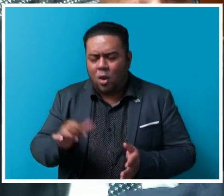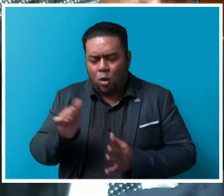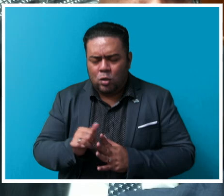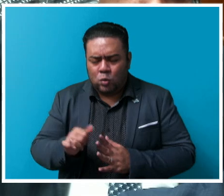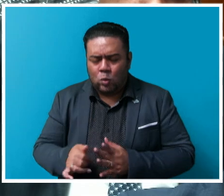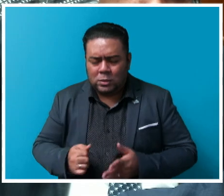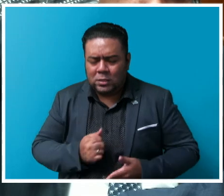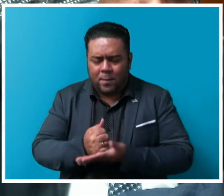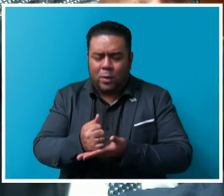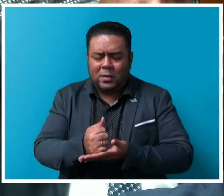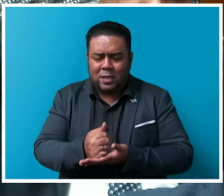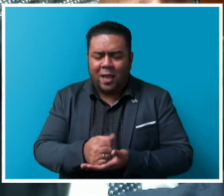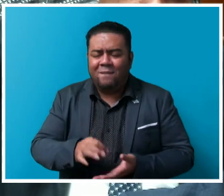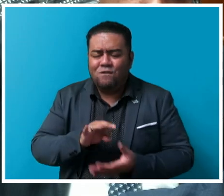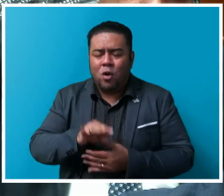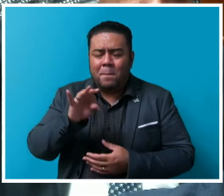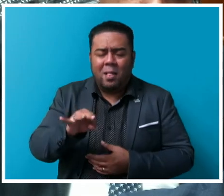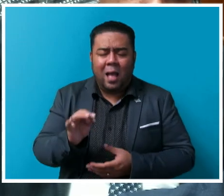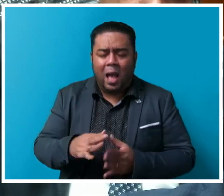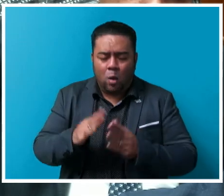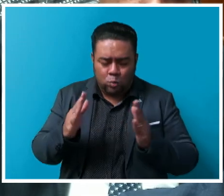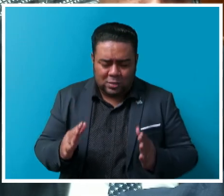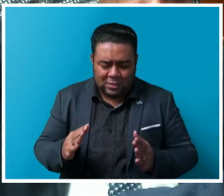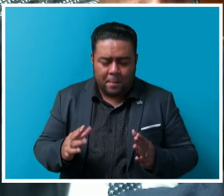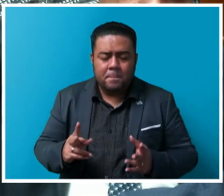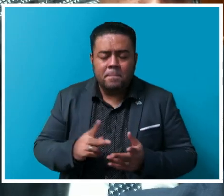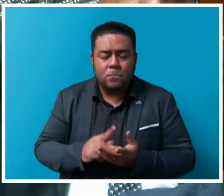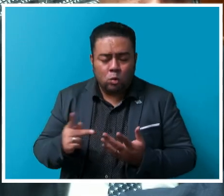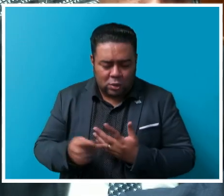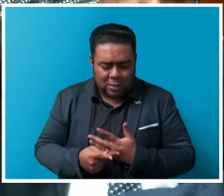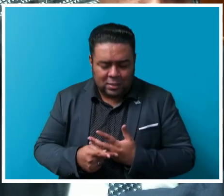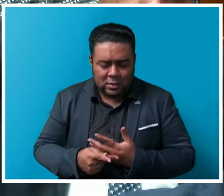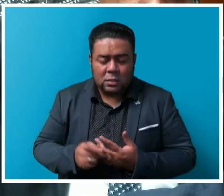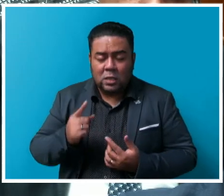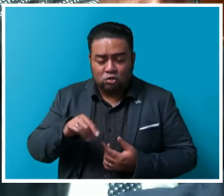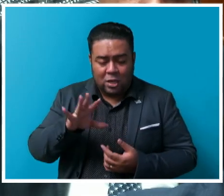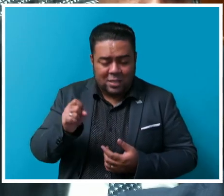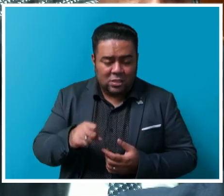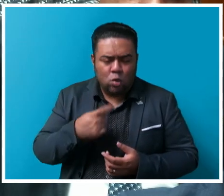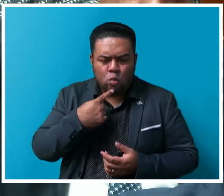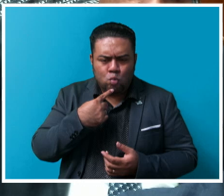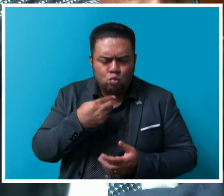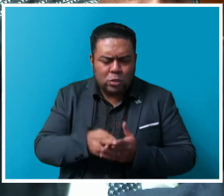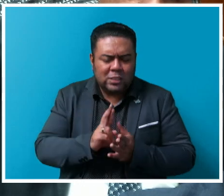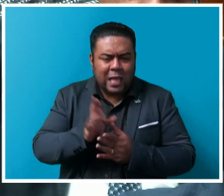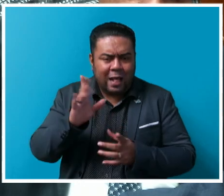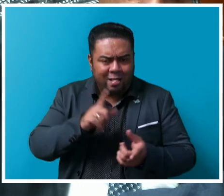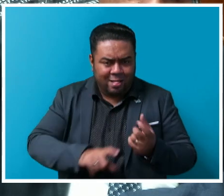affordable housing projects together with the Blue Town initiatives such as recycling and proper waste